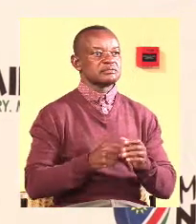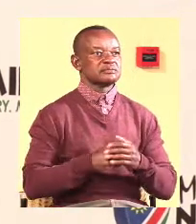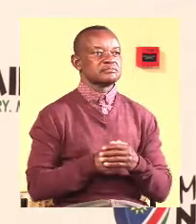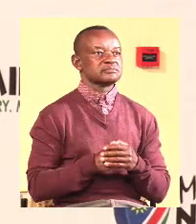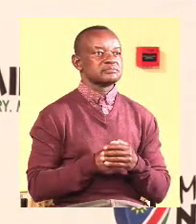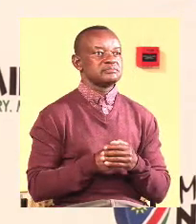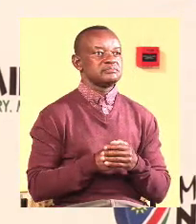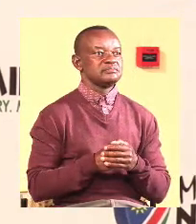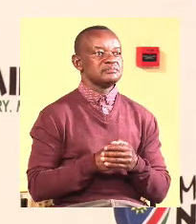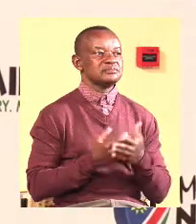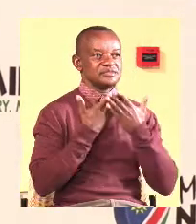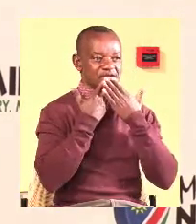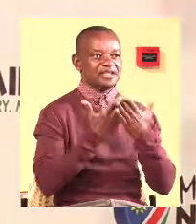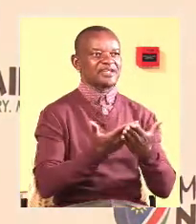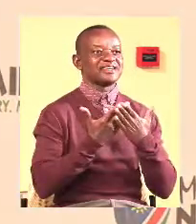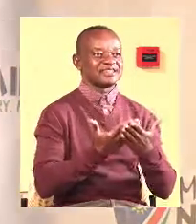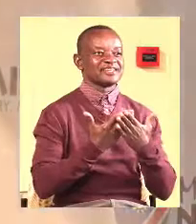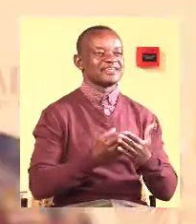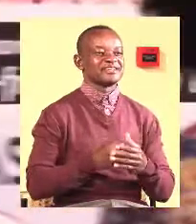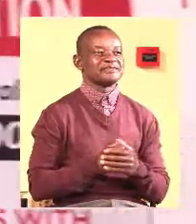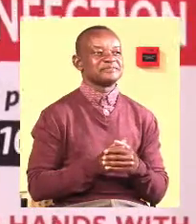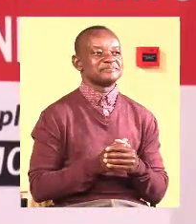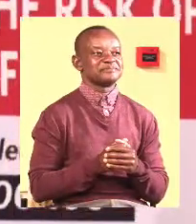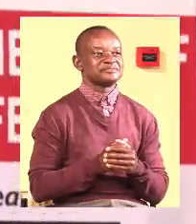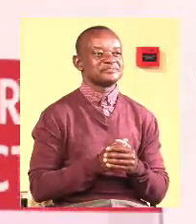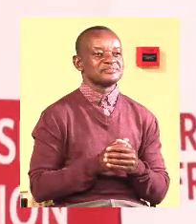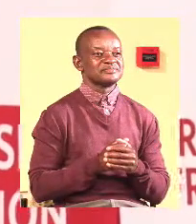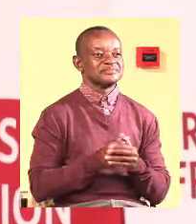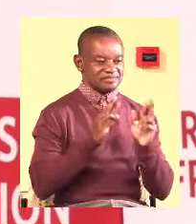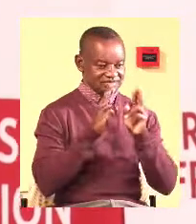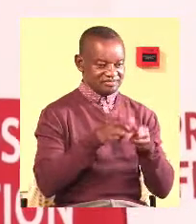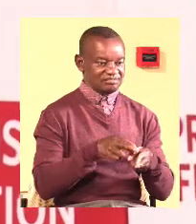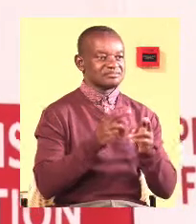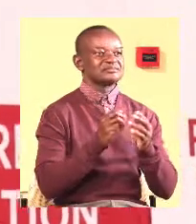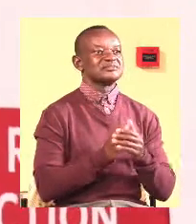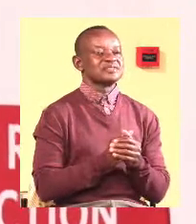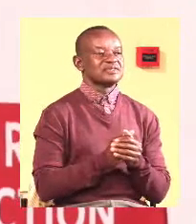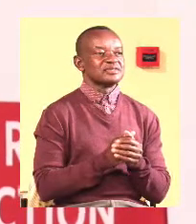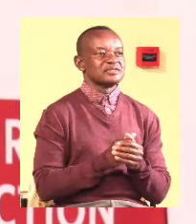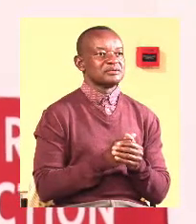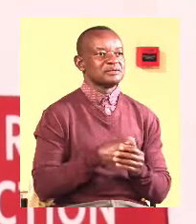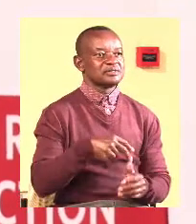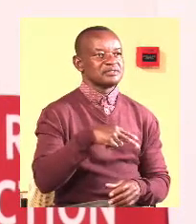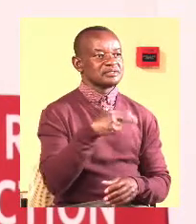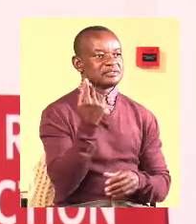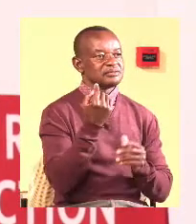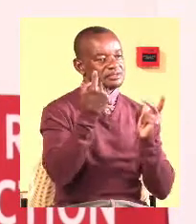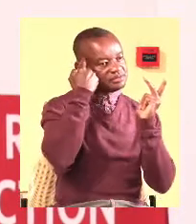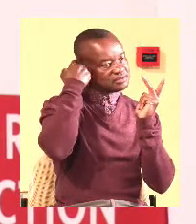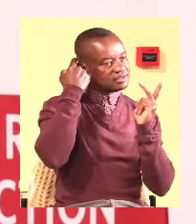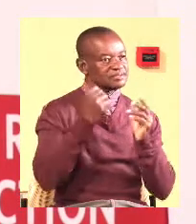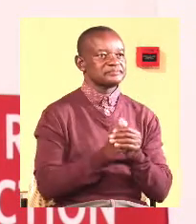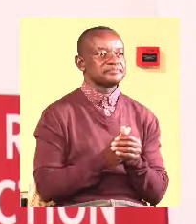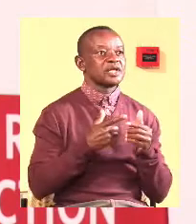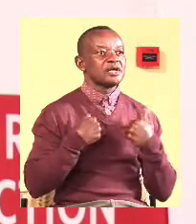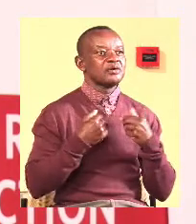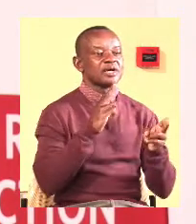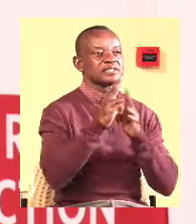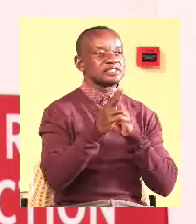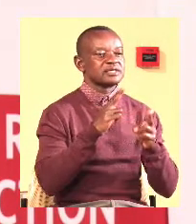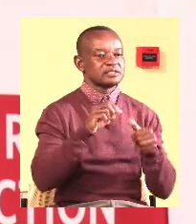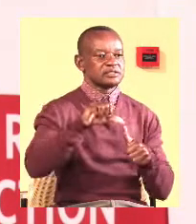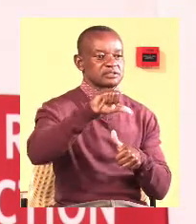Thank you, Petra. And Dr. Muinyangwe, what is being communicated when we talk of social mobilization, community